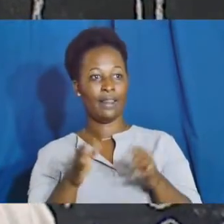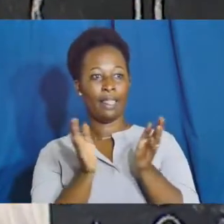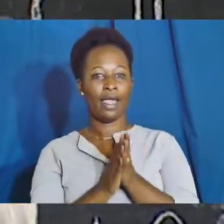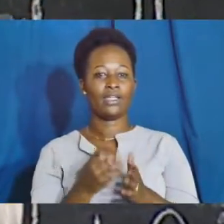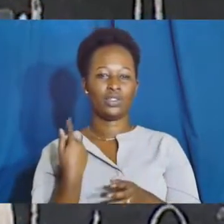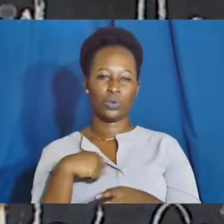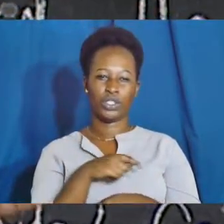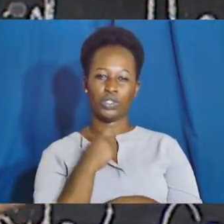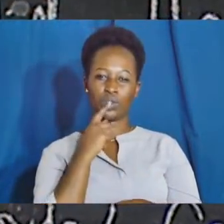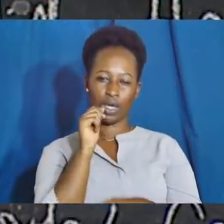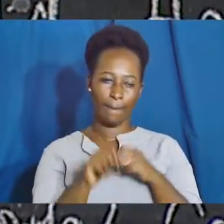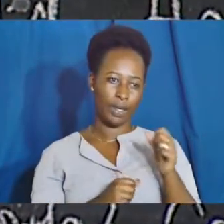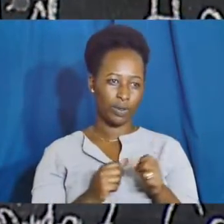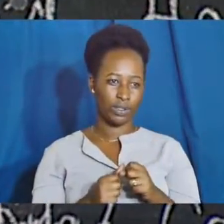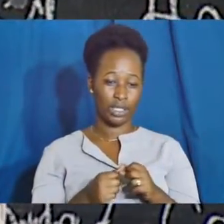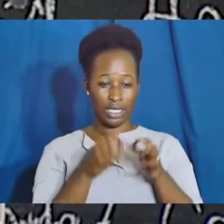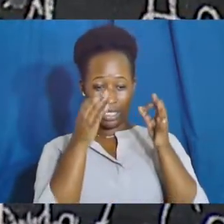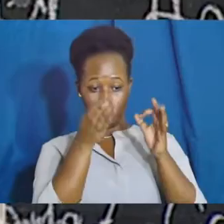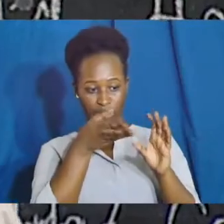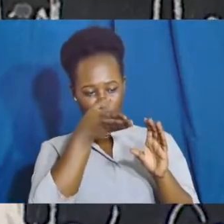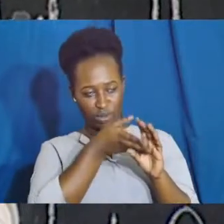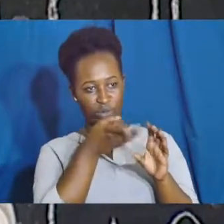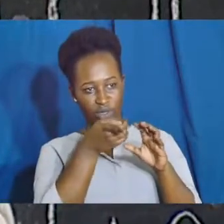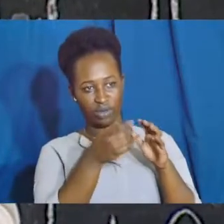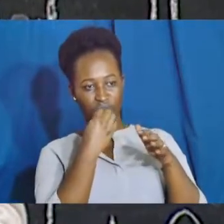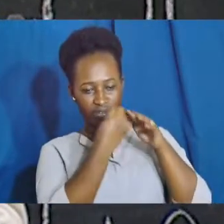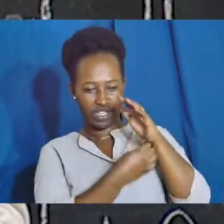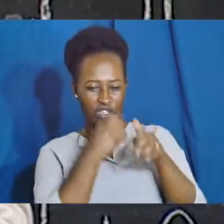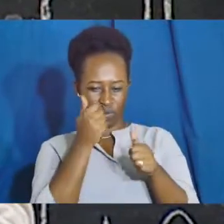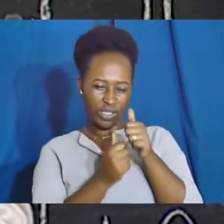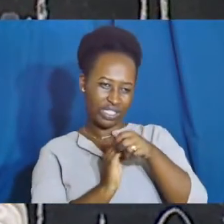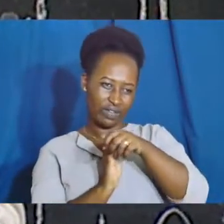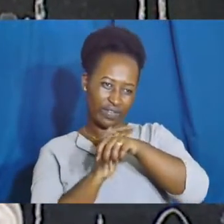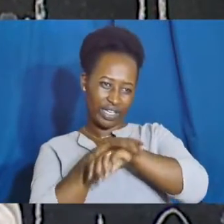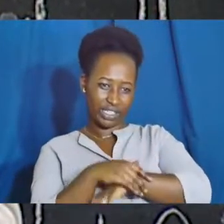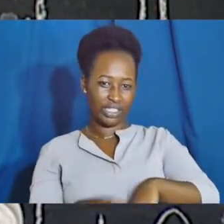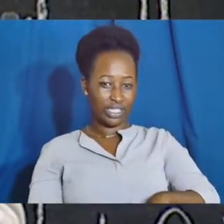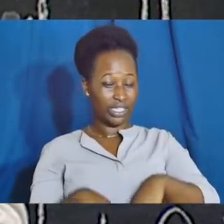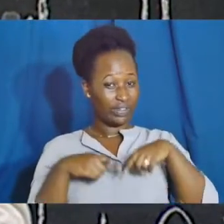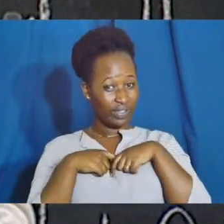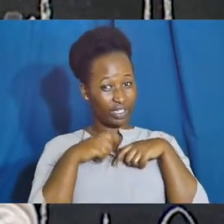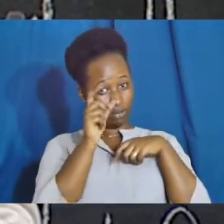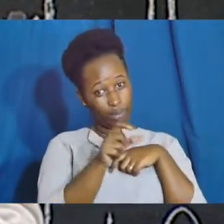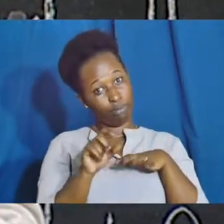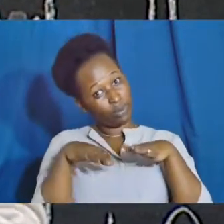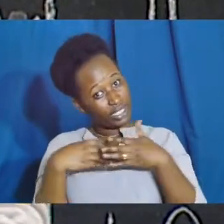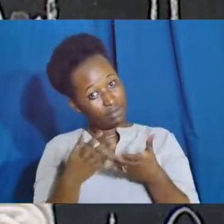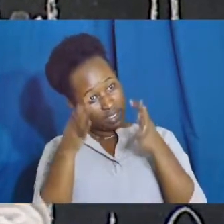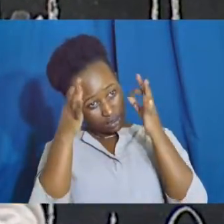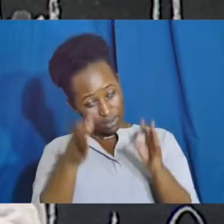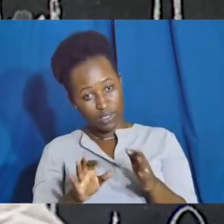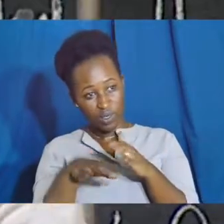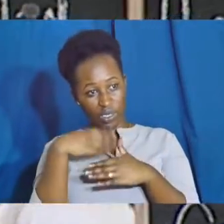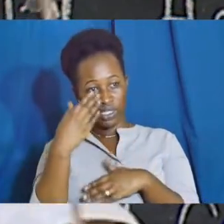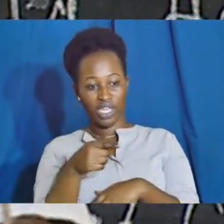we talk about the factors within that environment which affect living organisms,